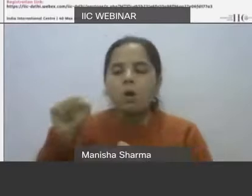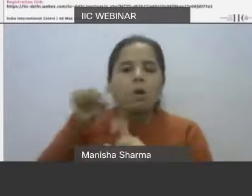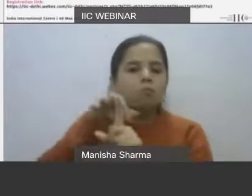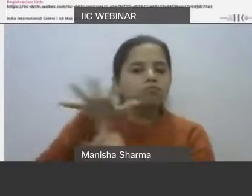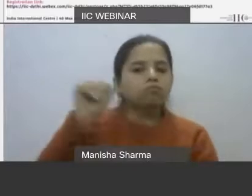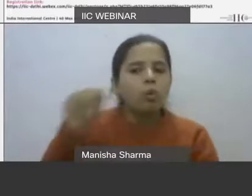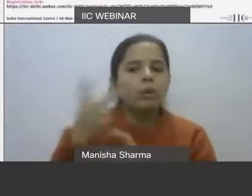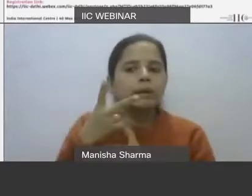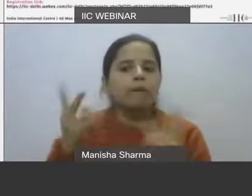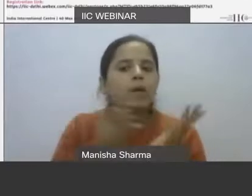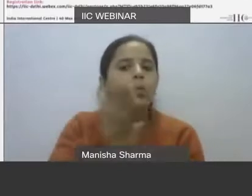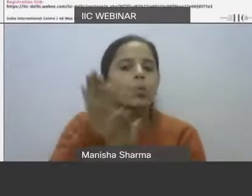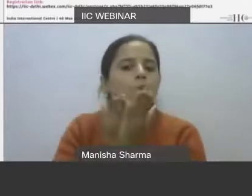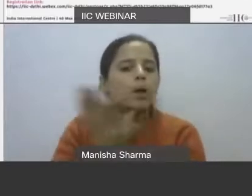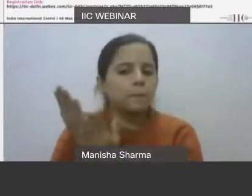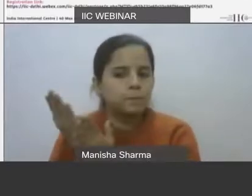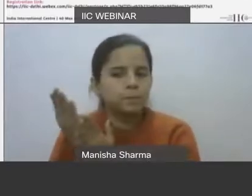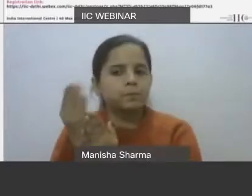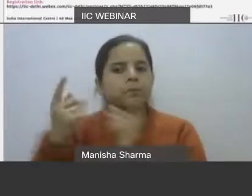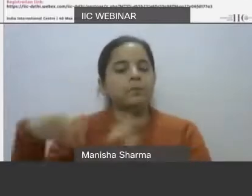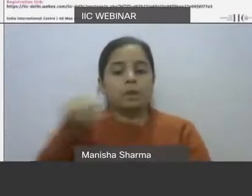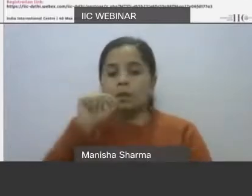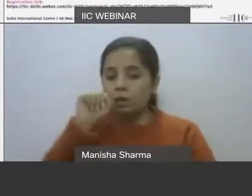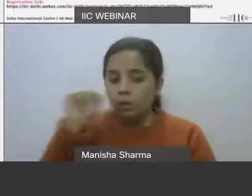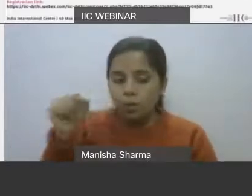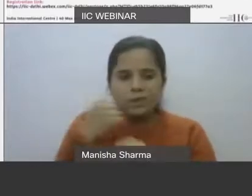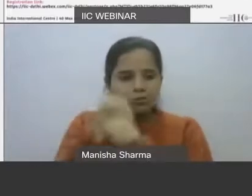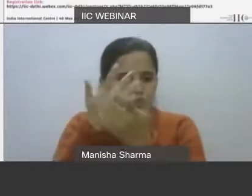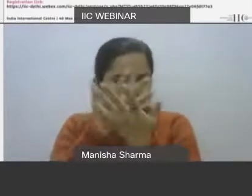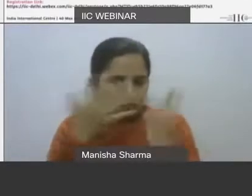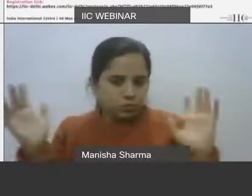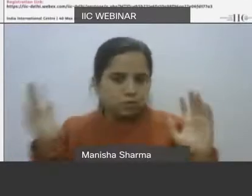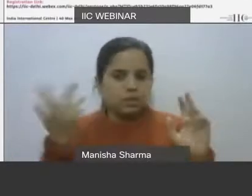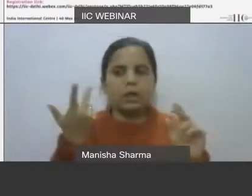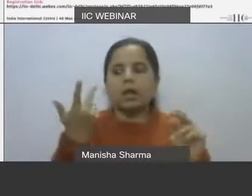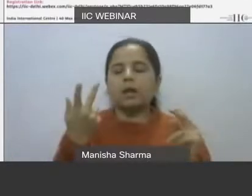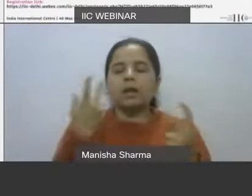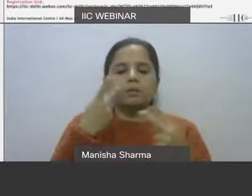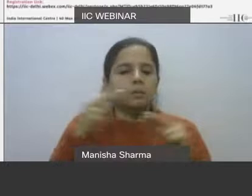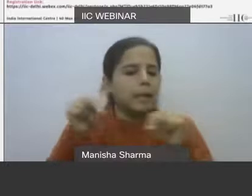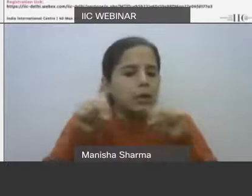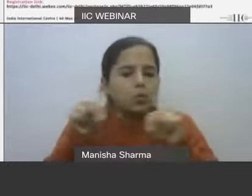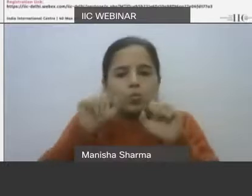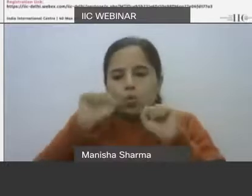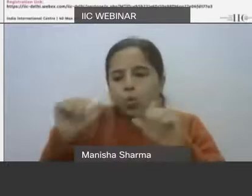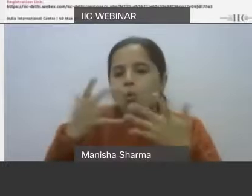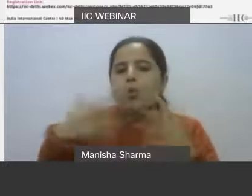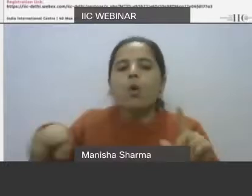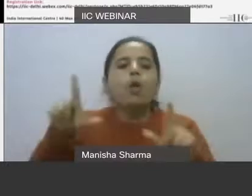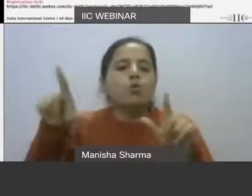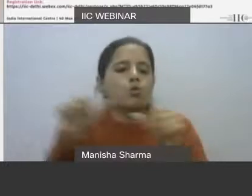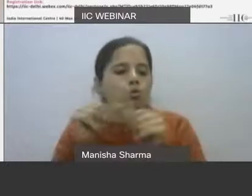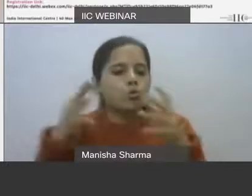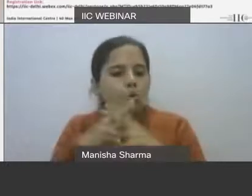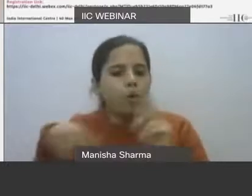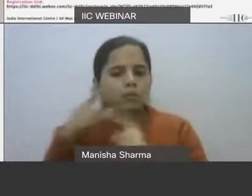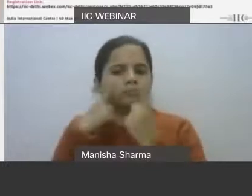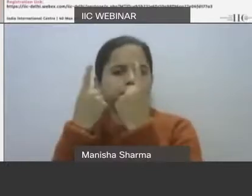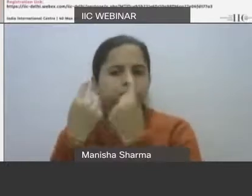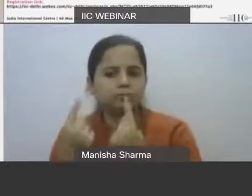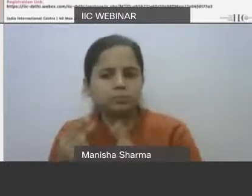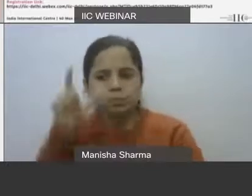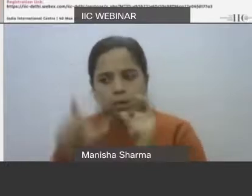different ways. Even if there is the general neutral looking law or a provision which is doing the verification